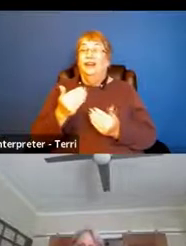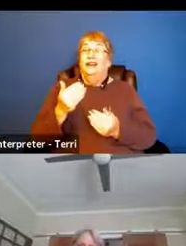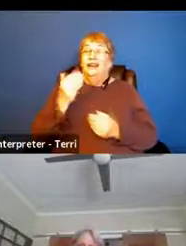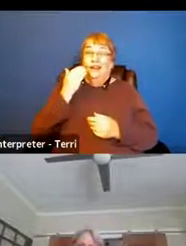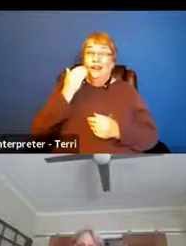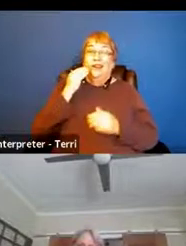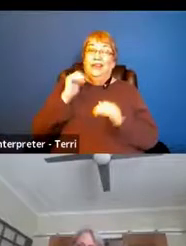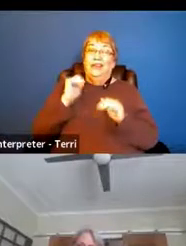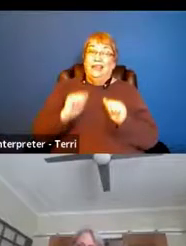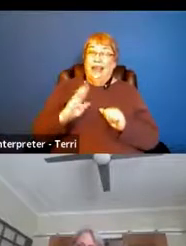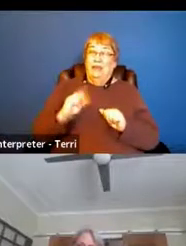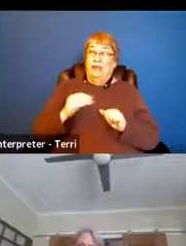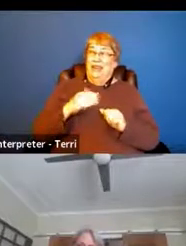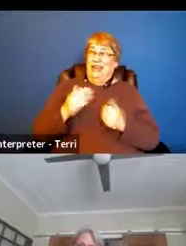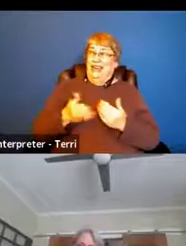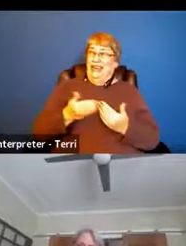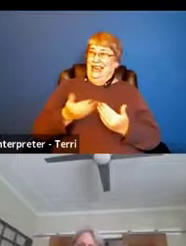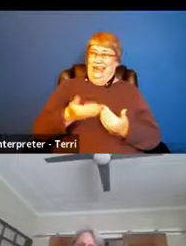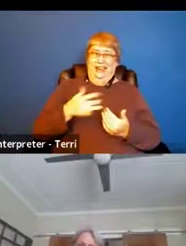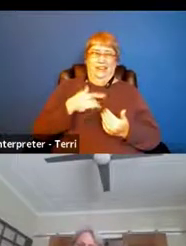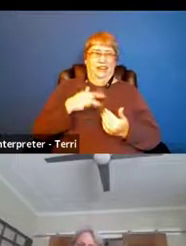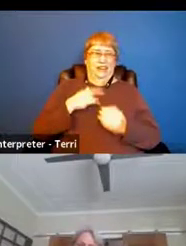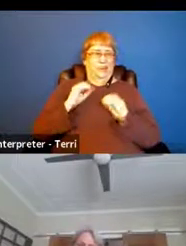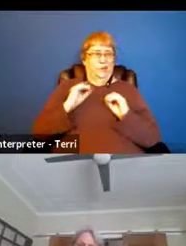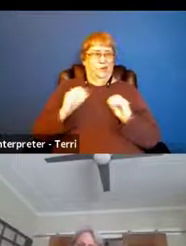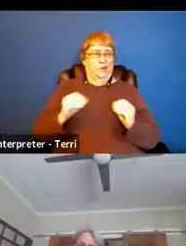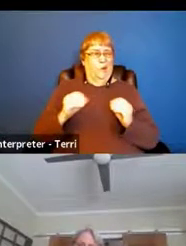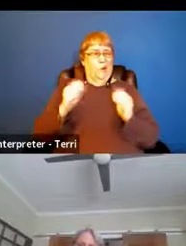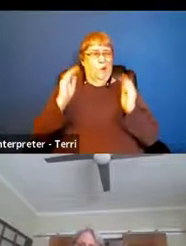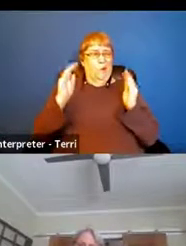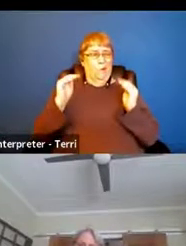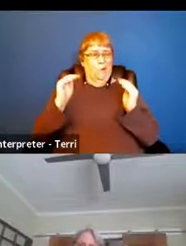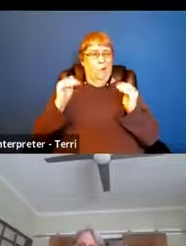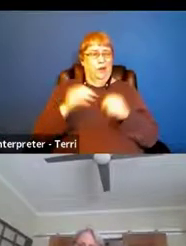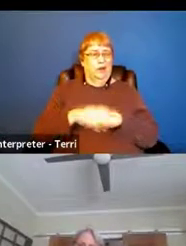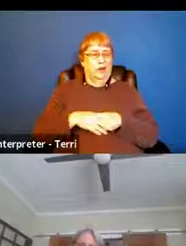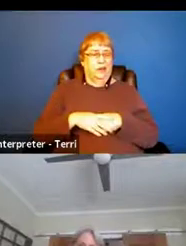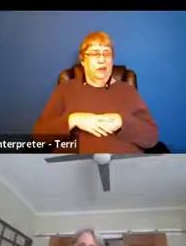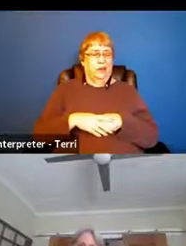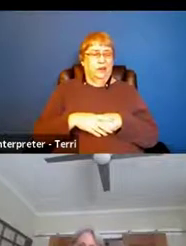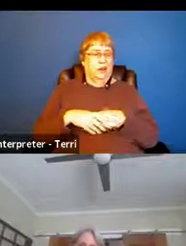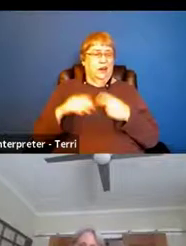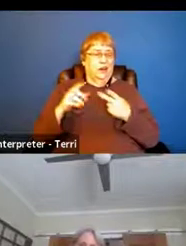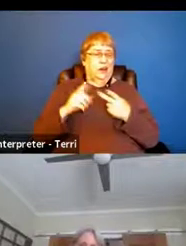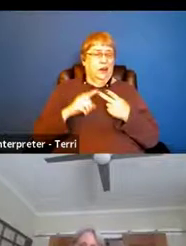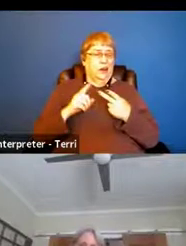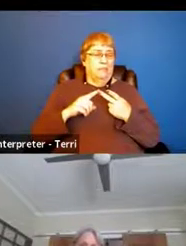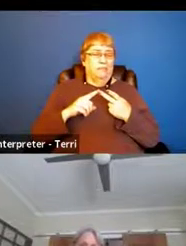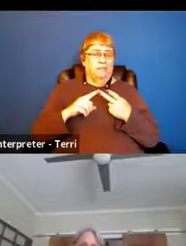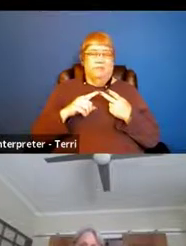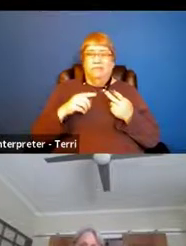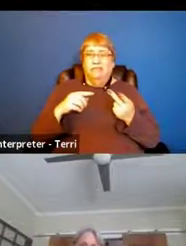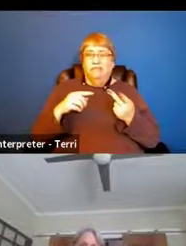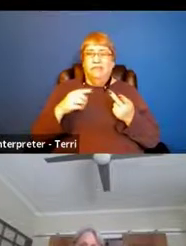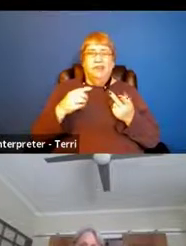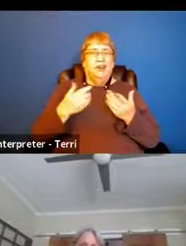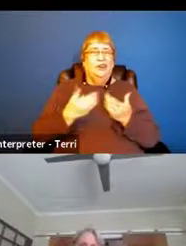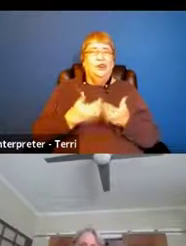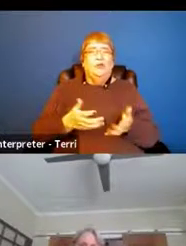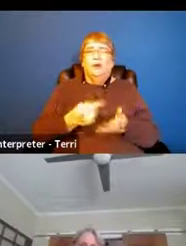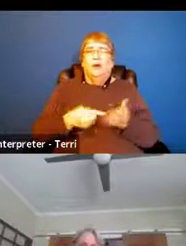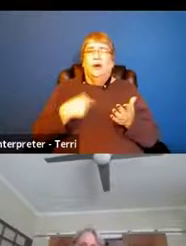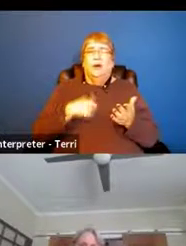feel a little hopeless or to kind of lose track of kind of those next steps or things that we're excited about. And so I think really